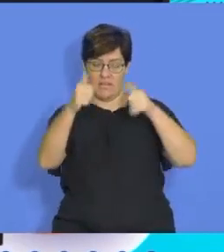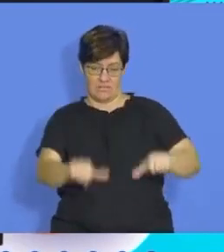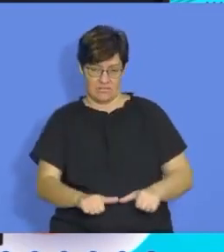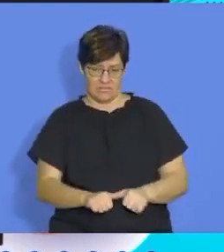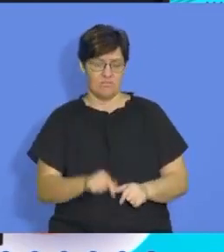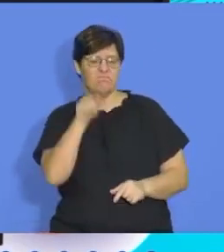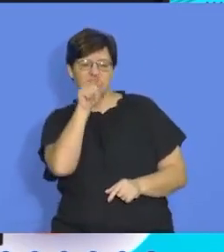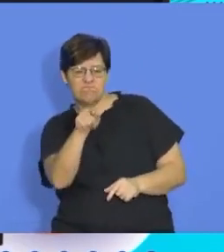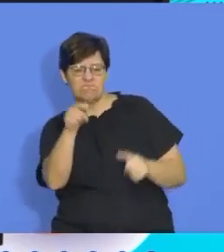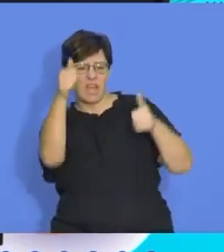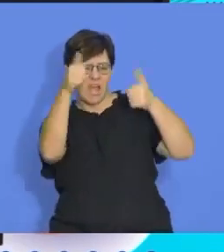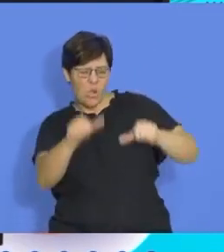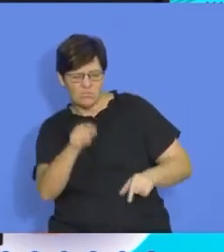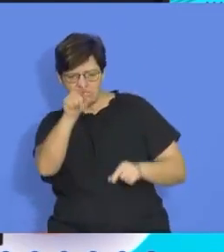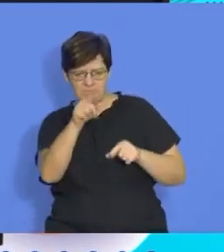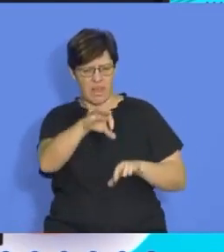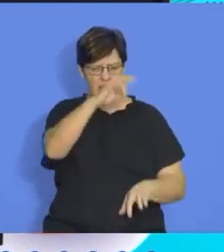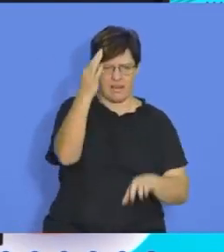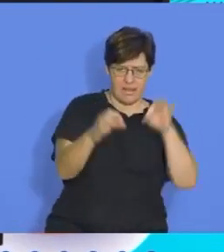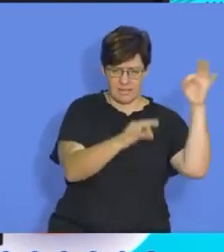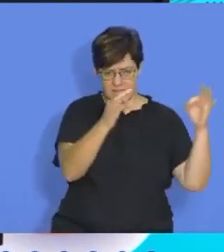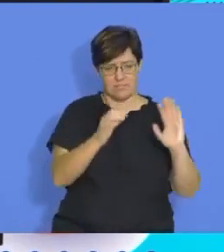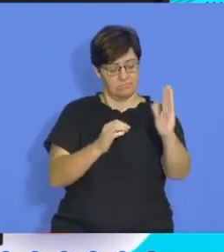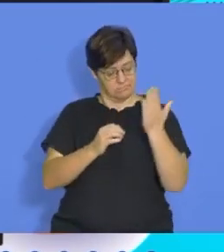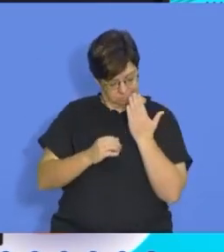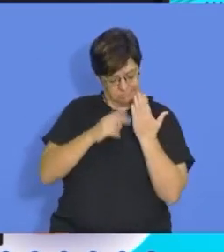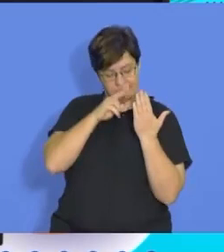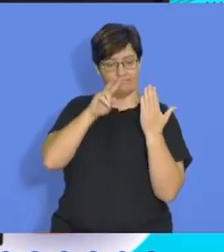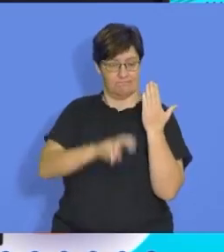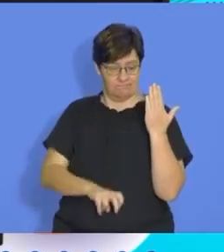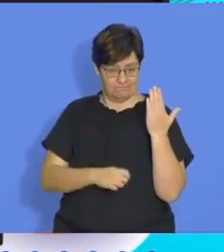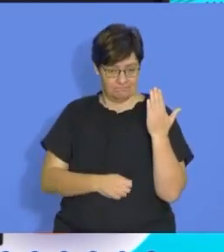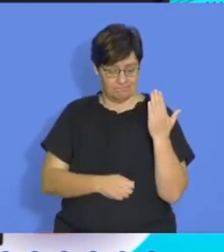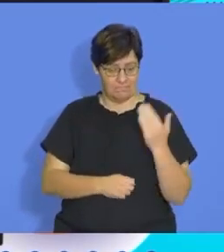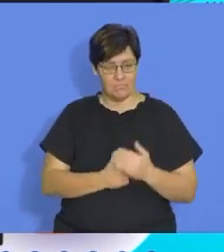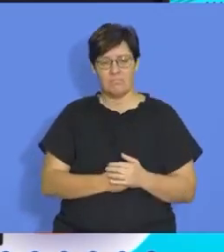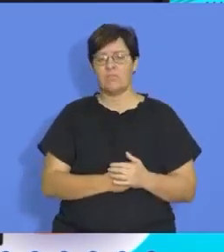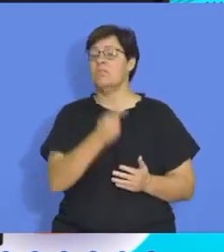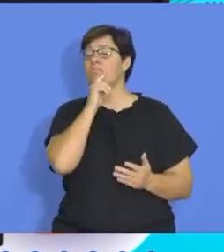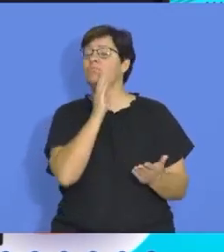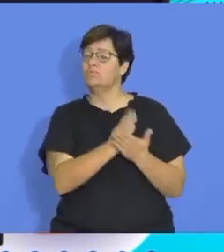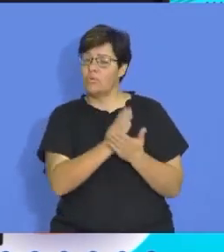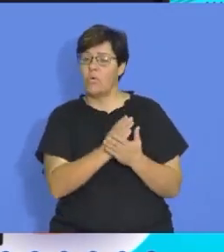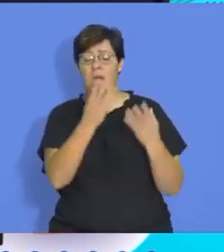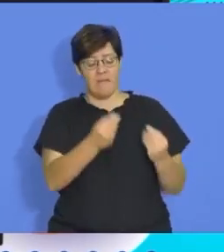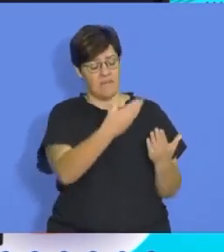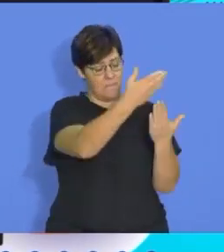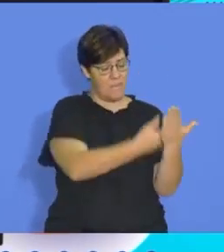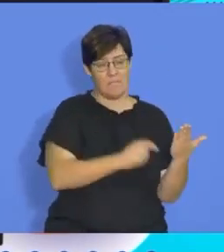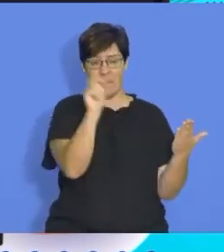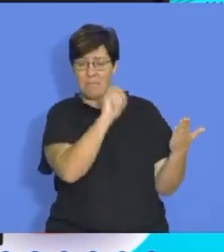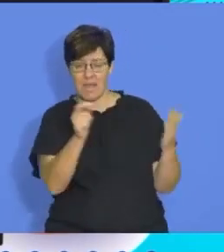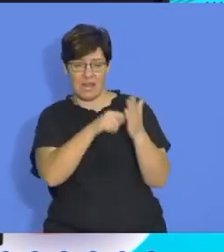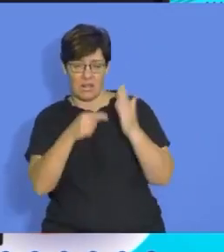going to analyze these ledger accounts that have been given to us. So once again, please make sure that you are working with